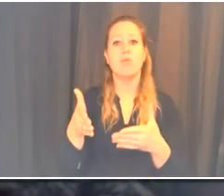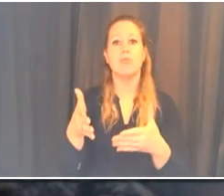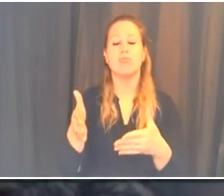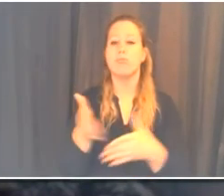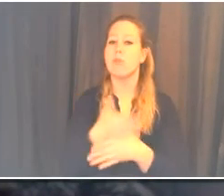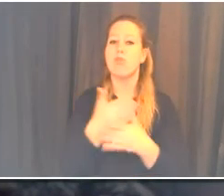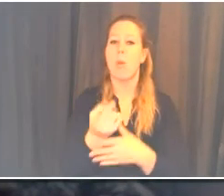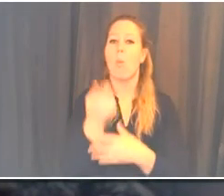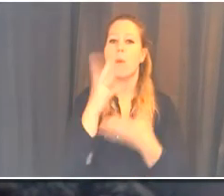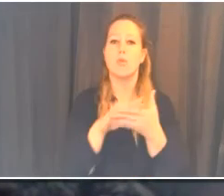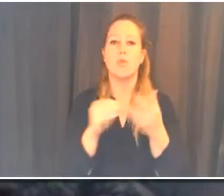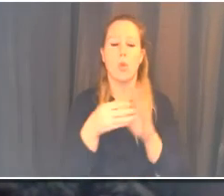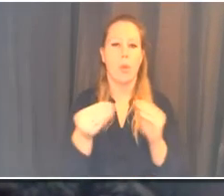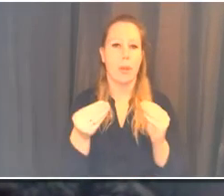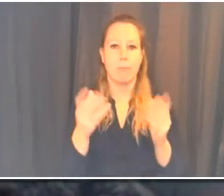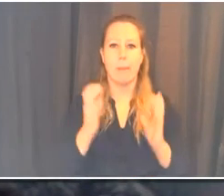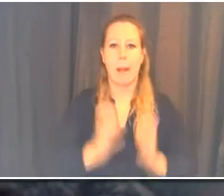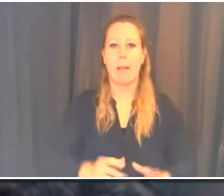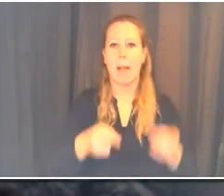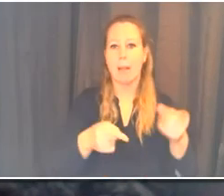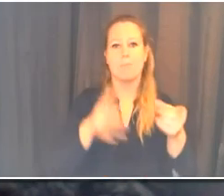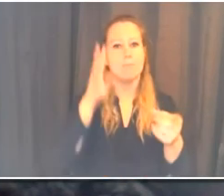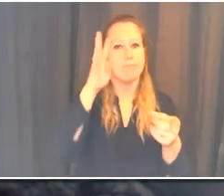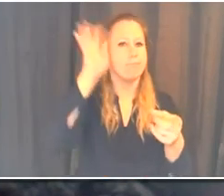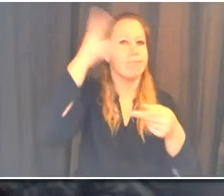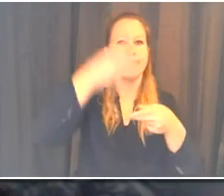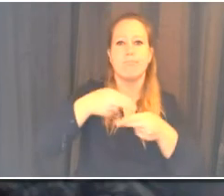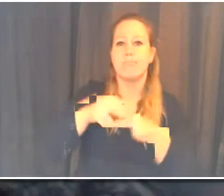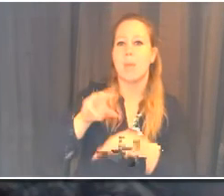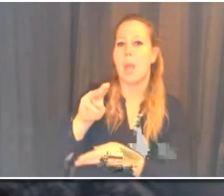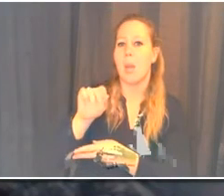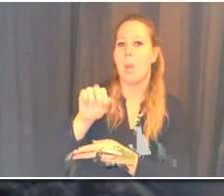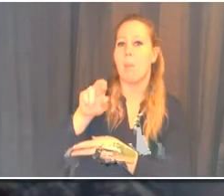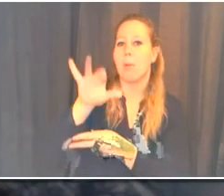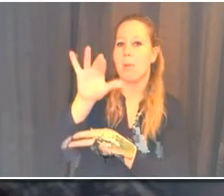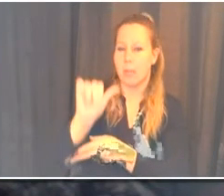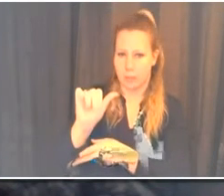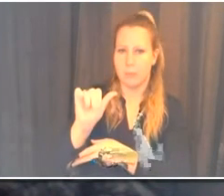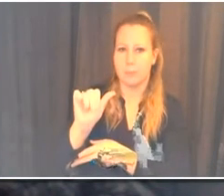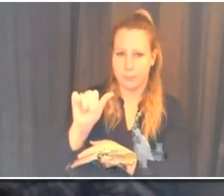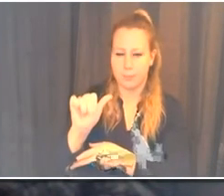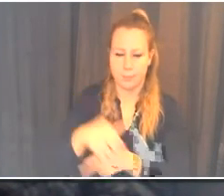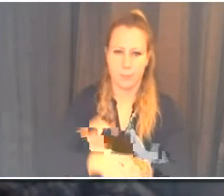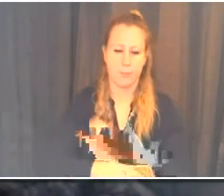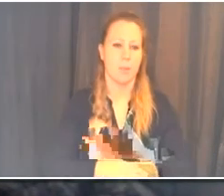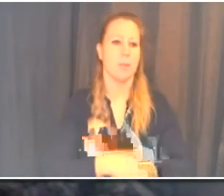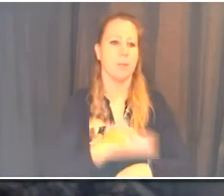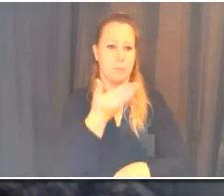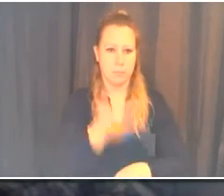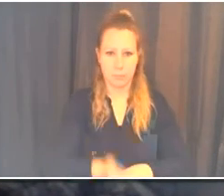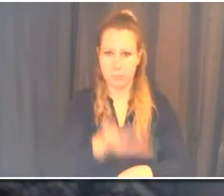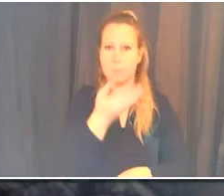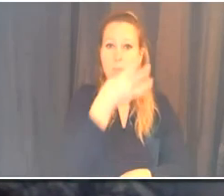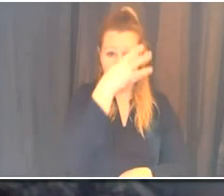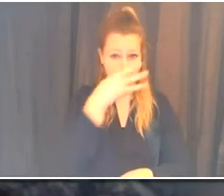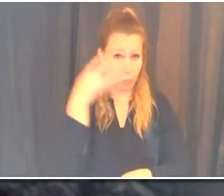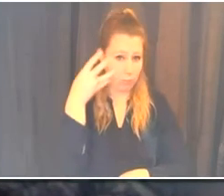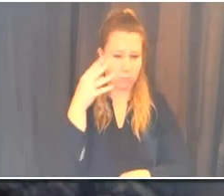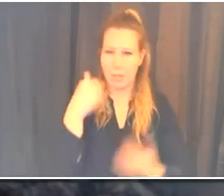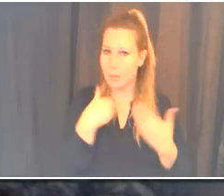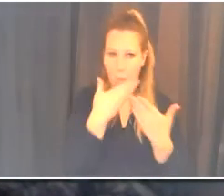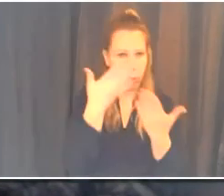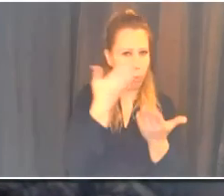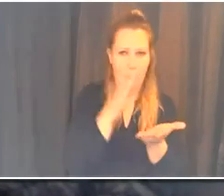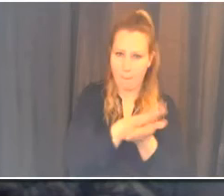Heights a victim of strangulation verbal abuse and coercive control she had decided this past winter to separate from her